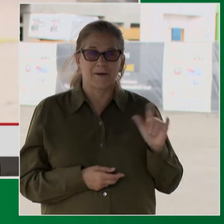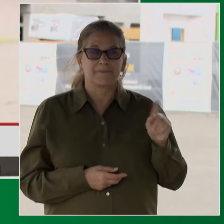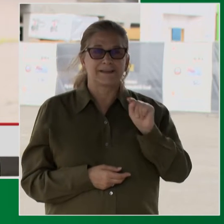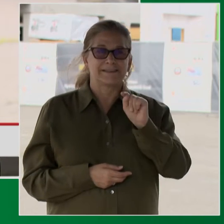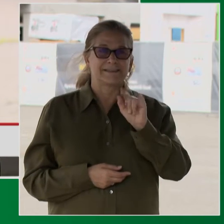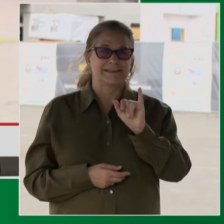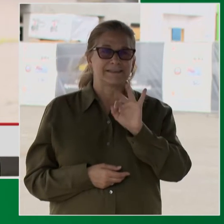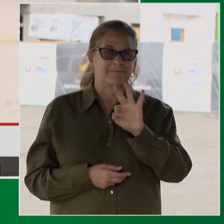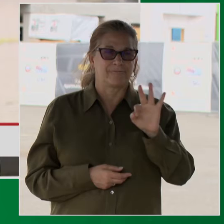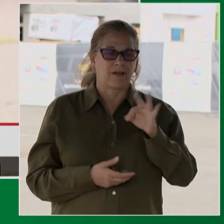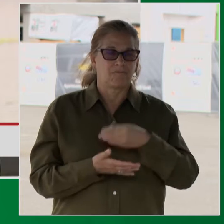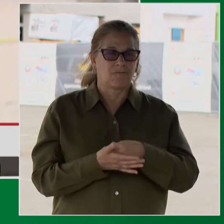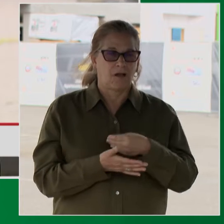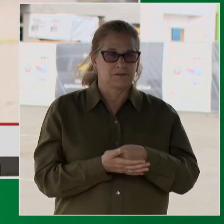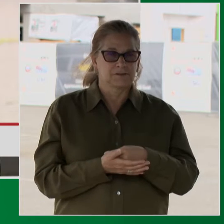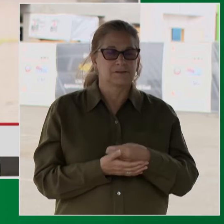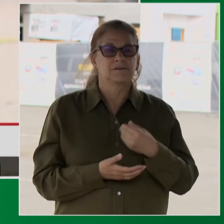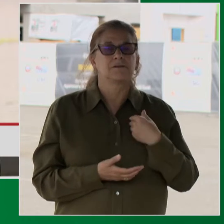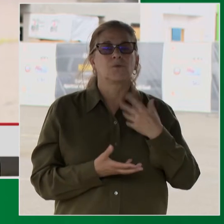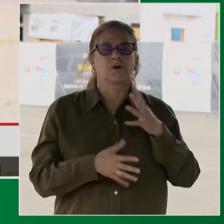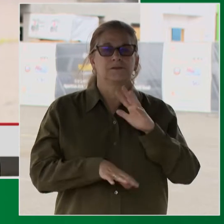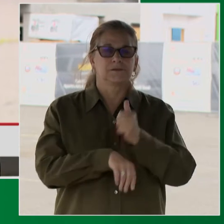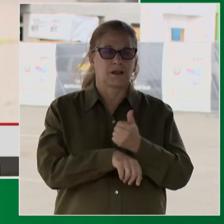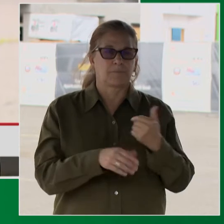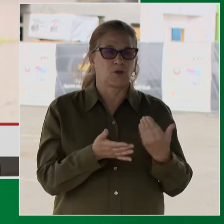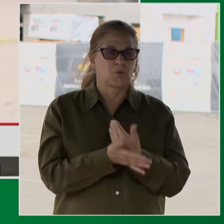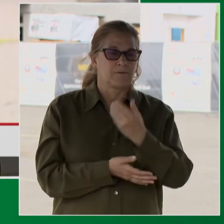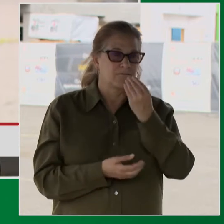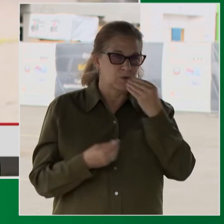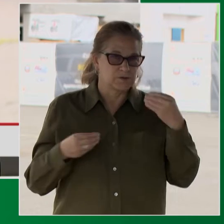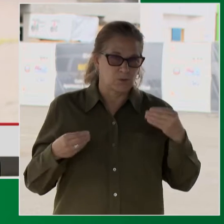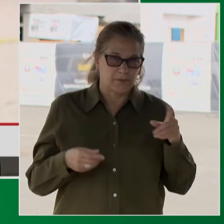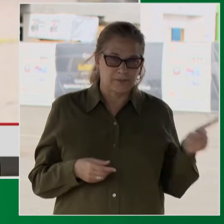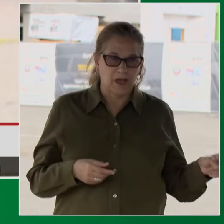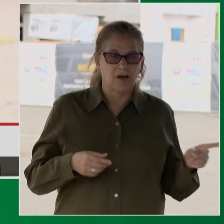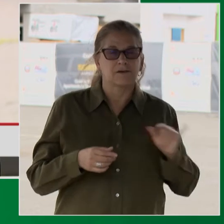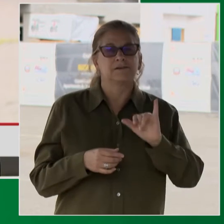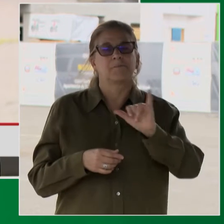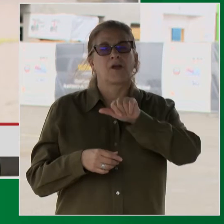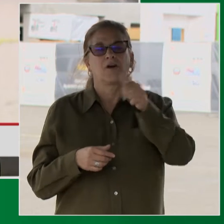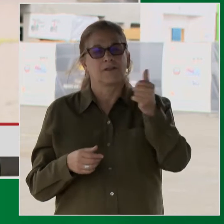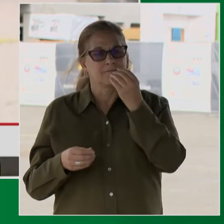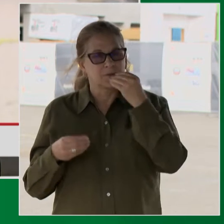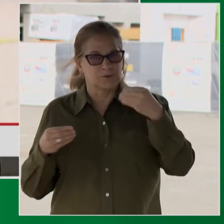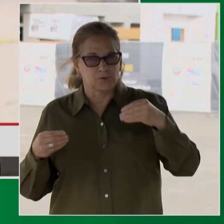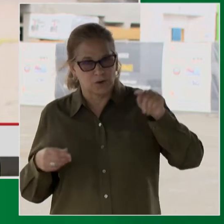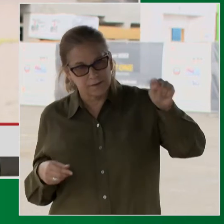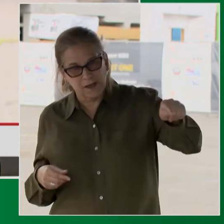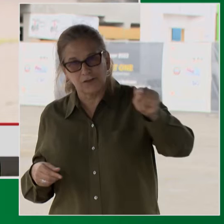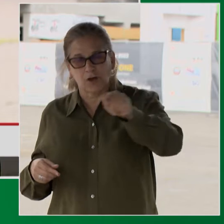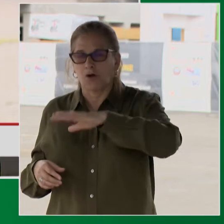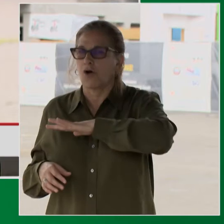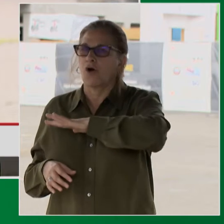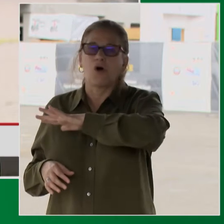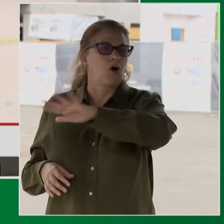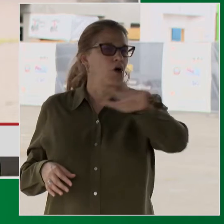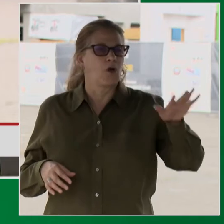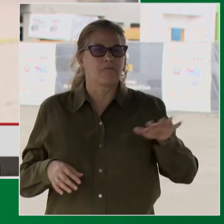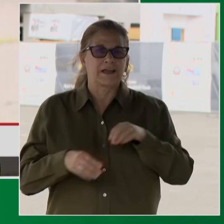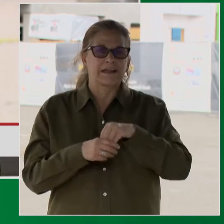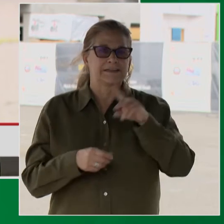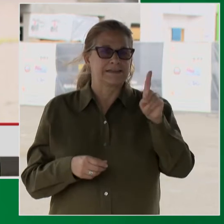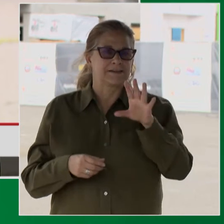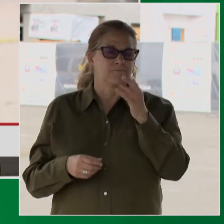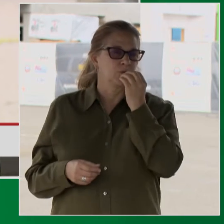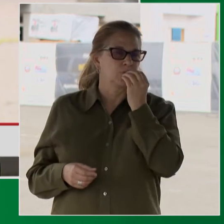a new grocery store, other amenities at the shopping center, as well as housing